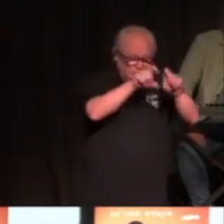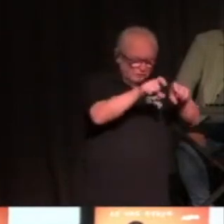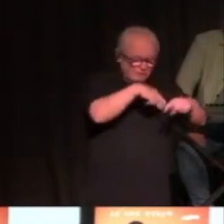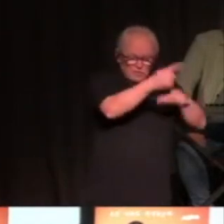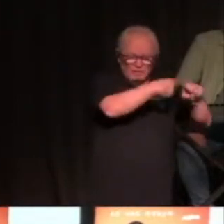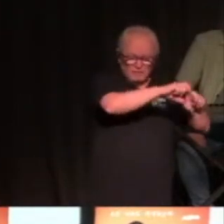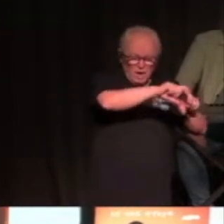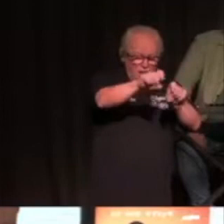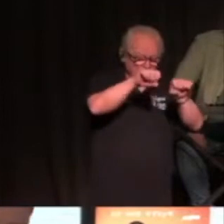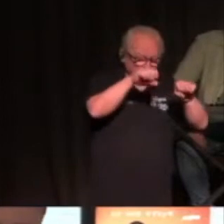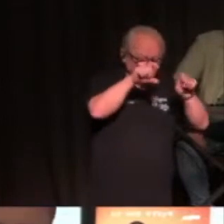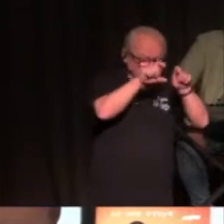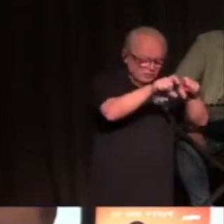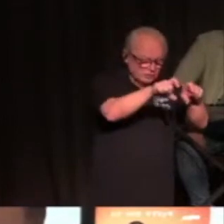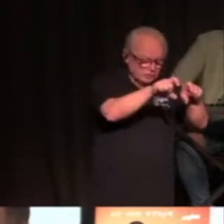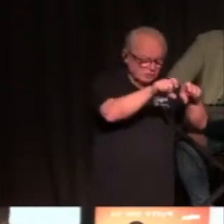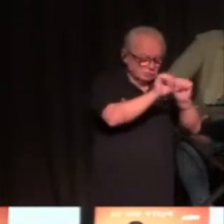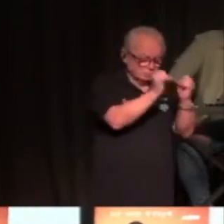ever.